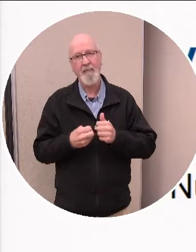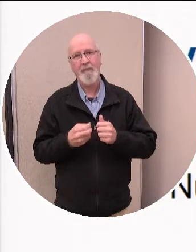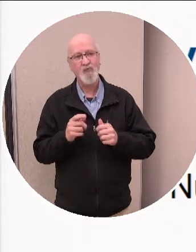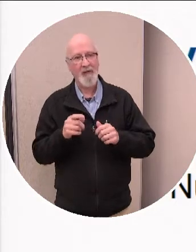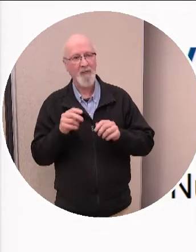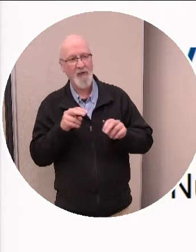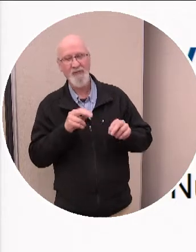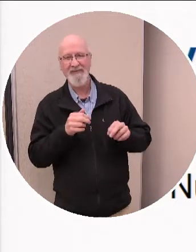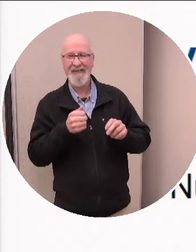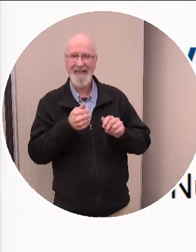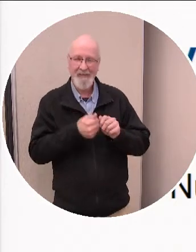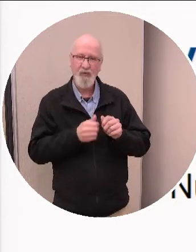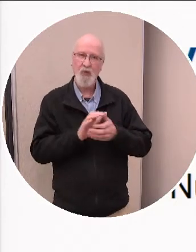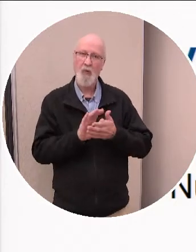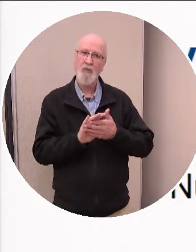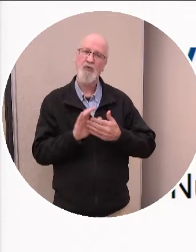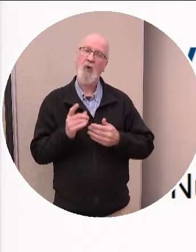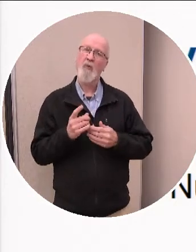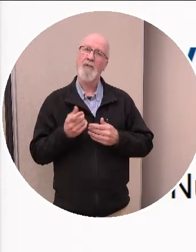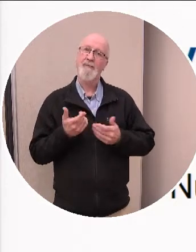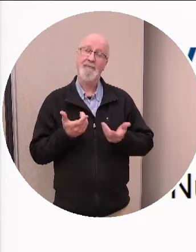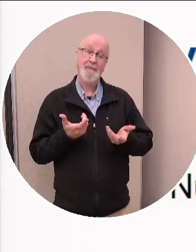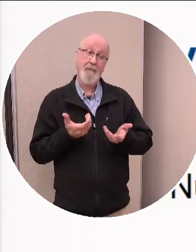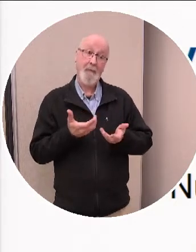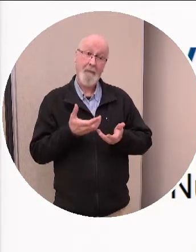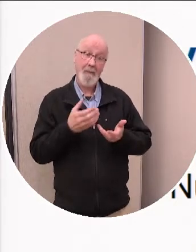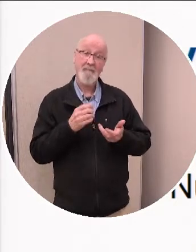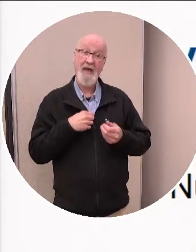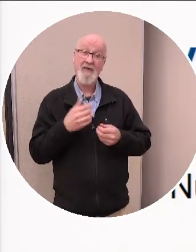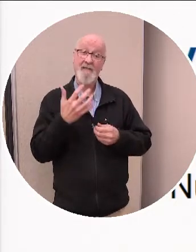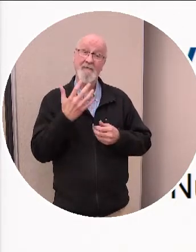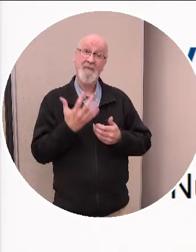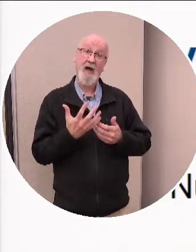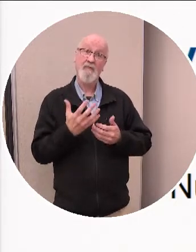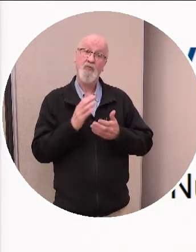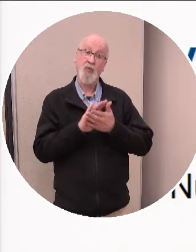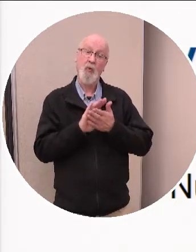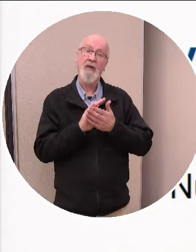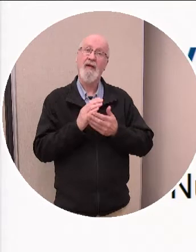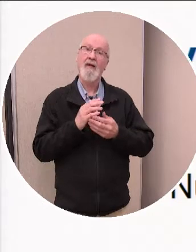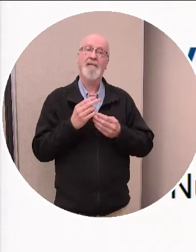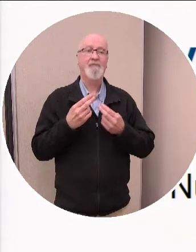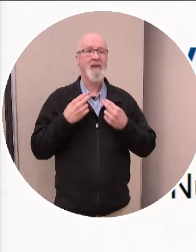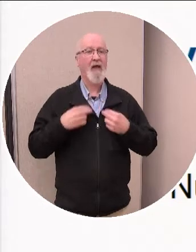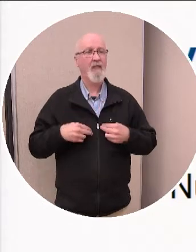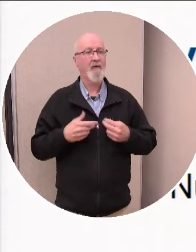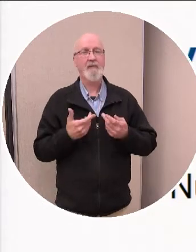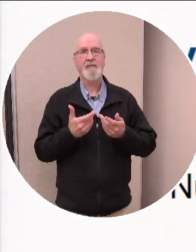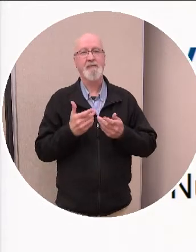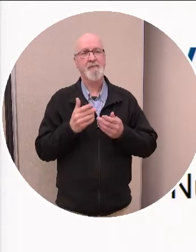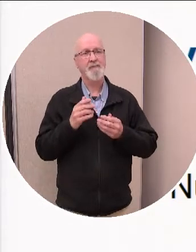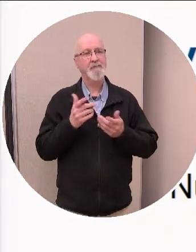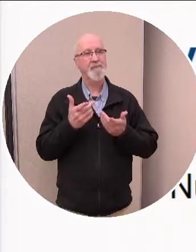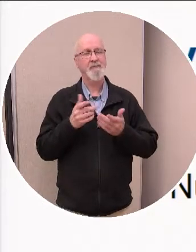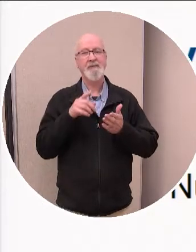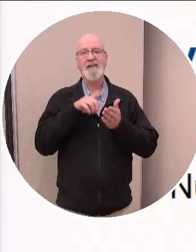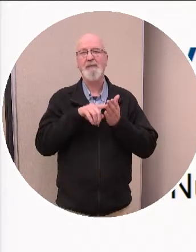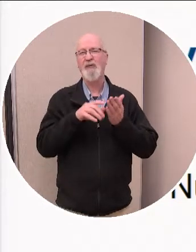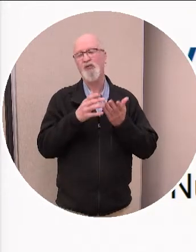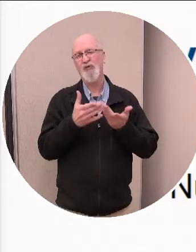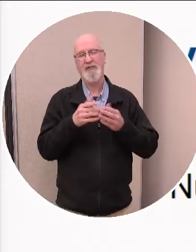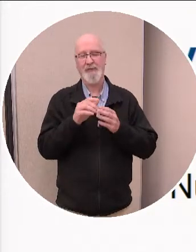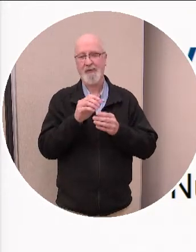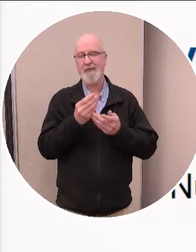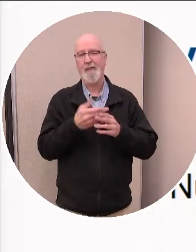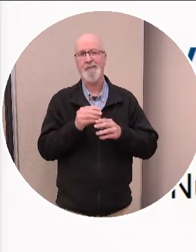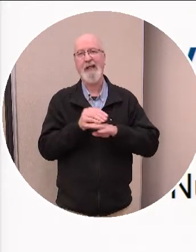So we rely heavily on our 5 school health promotion liaison consultants to push information